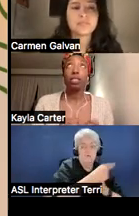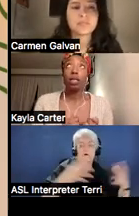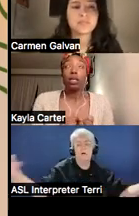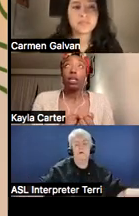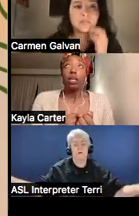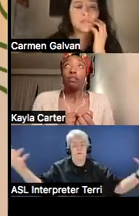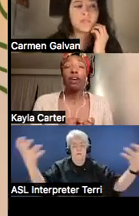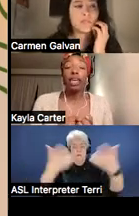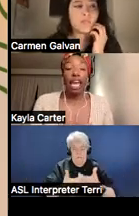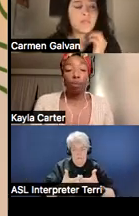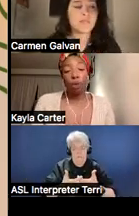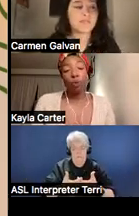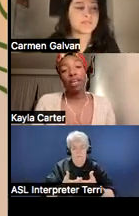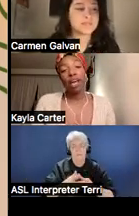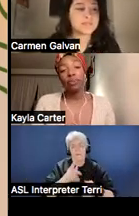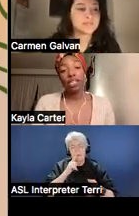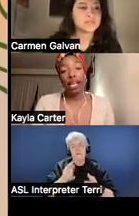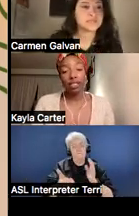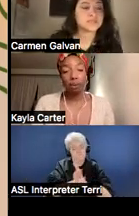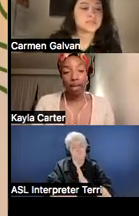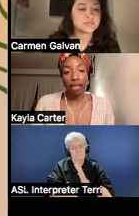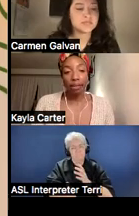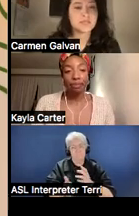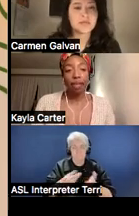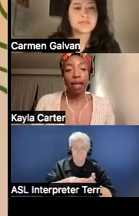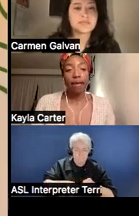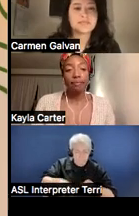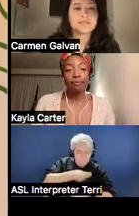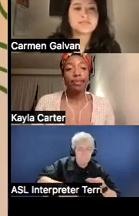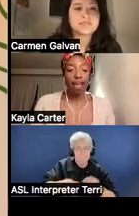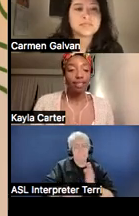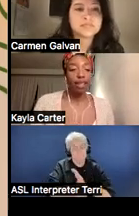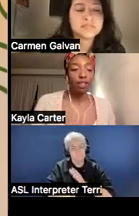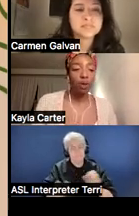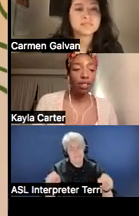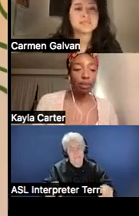and very capable when it comes to handling money. Yes, I just wanted to mention